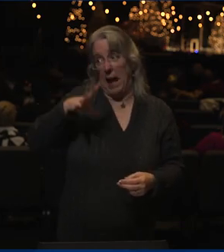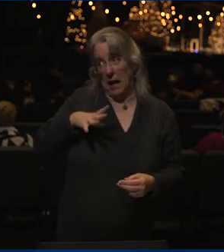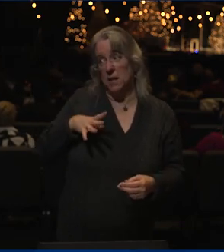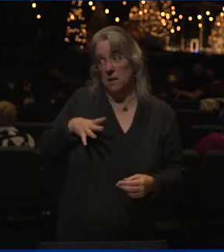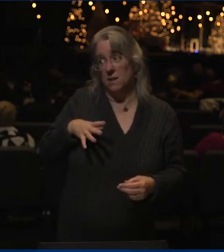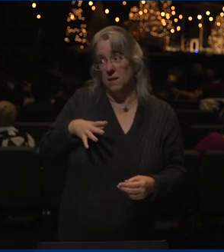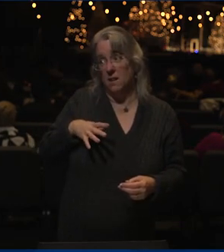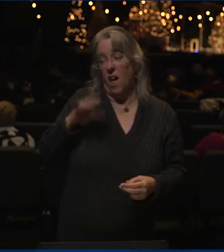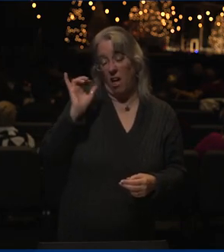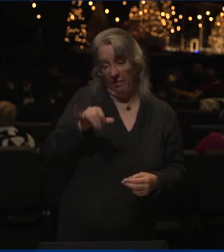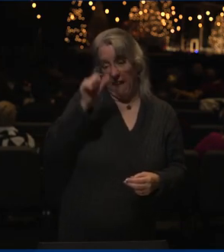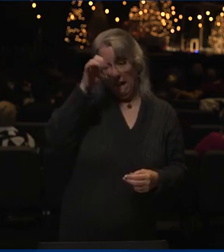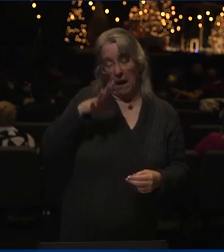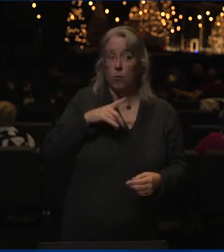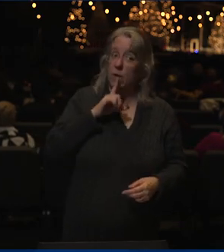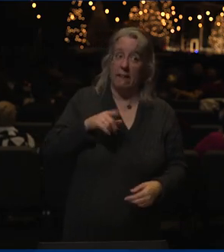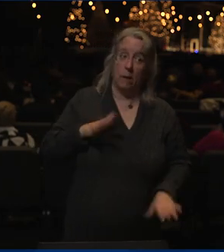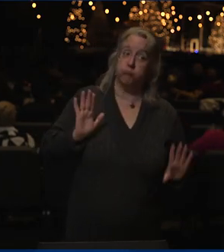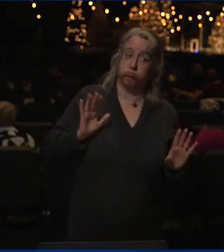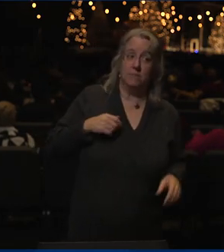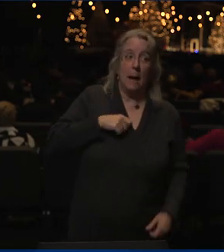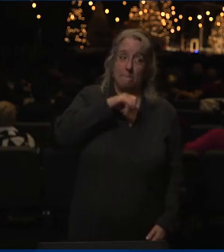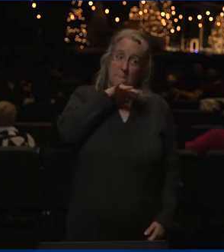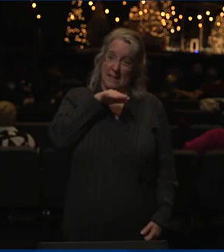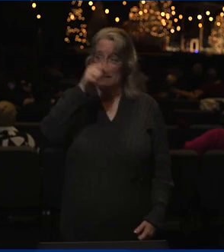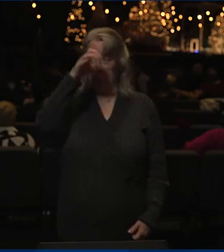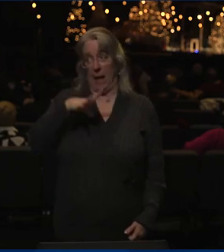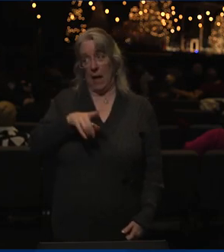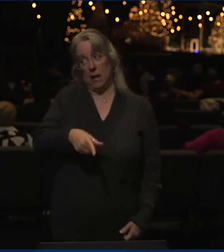Dude was a very messy man.